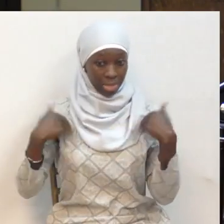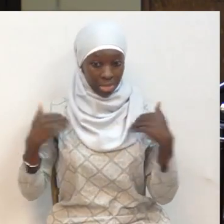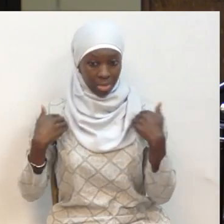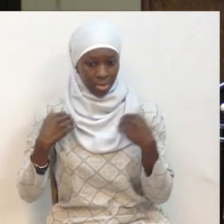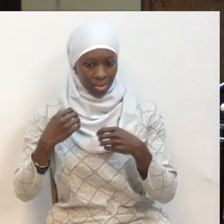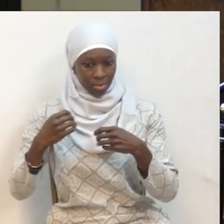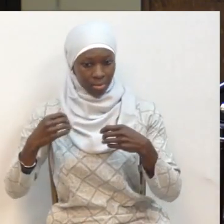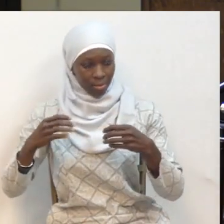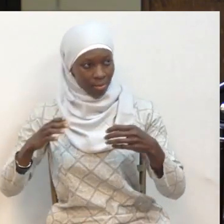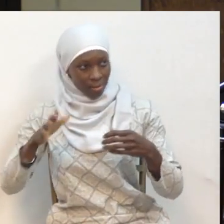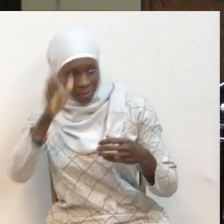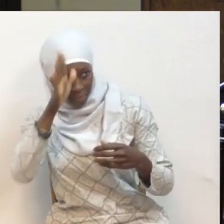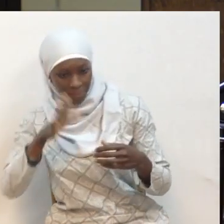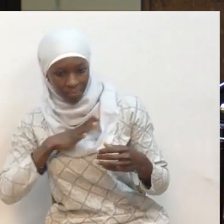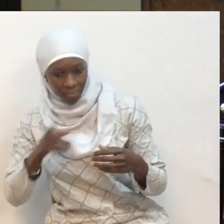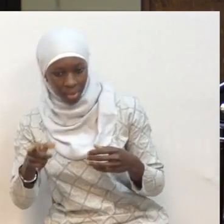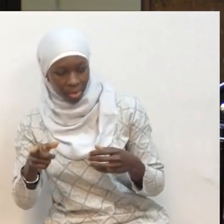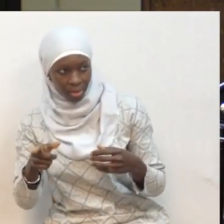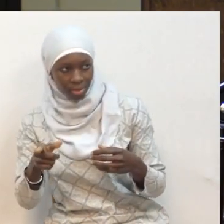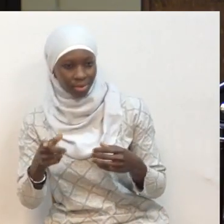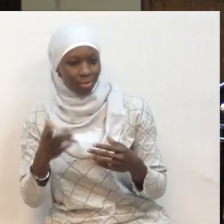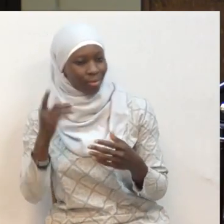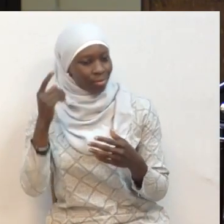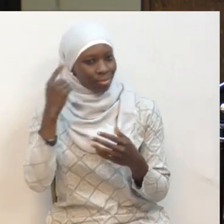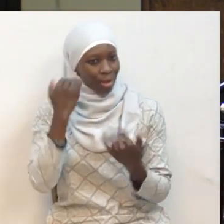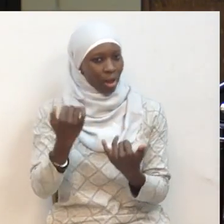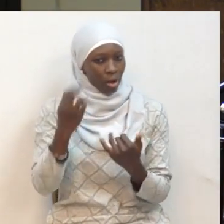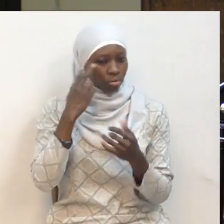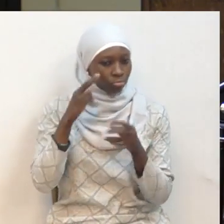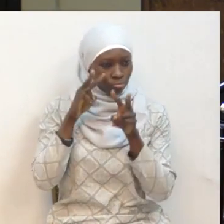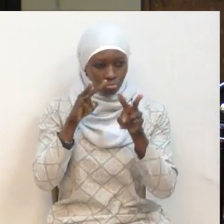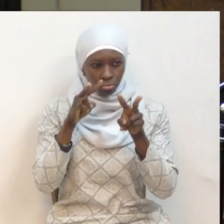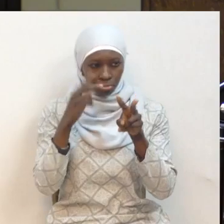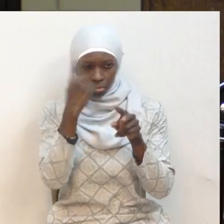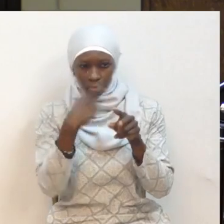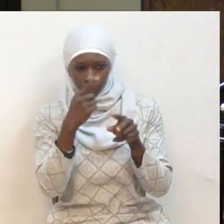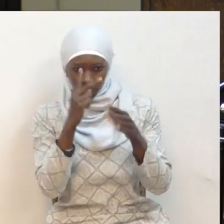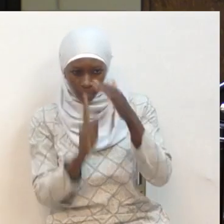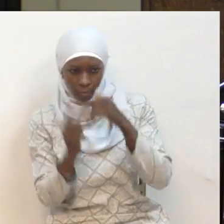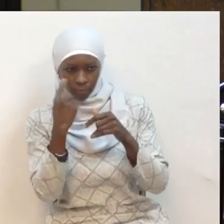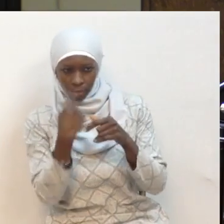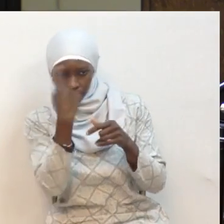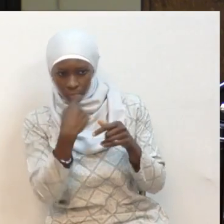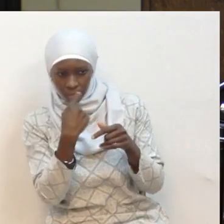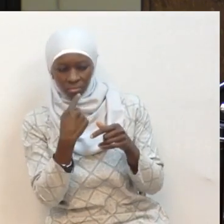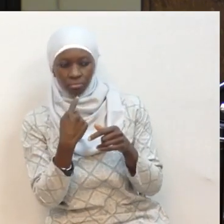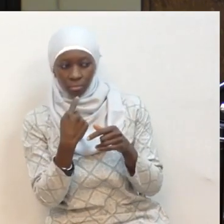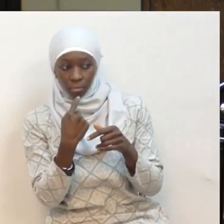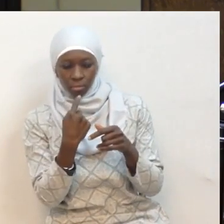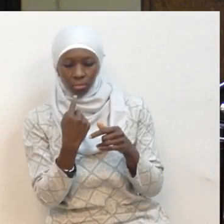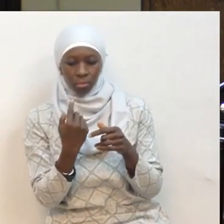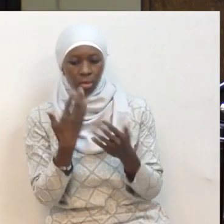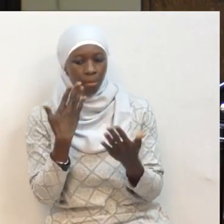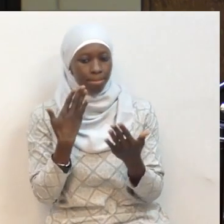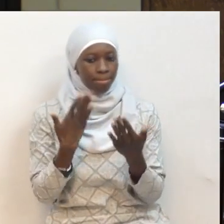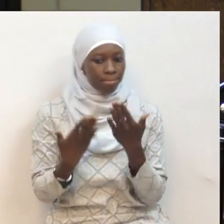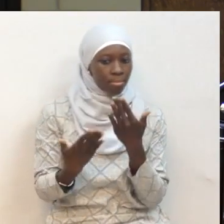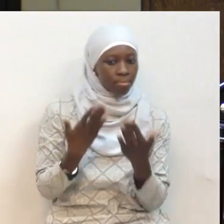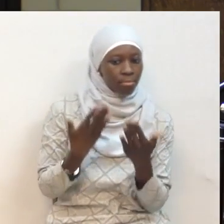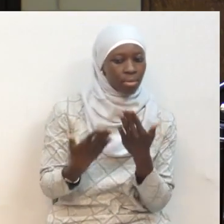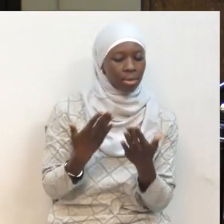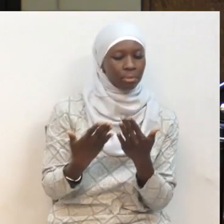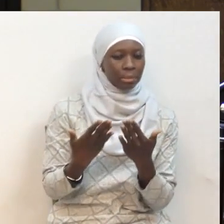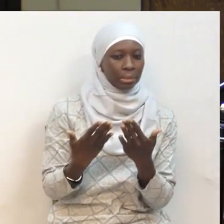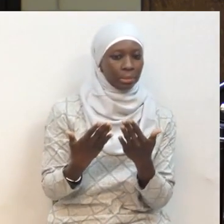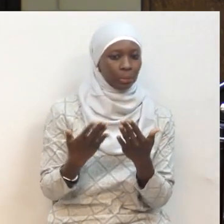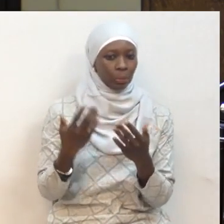something that he would rather not do. Let us talk back to him. So they went to him and they said, Prophet Muhammad, we're sorry,